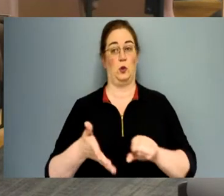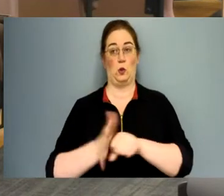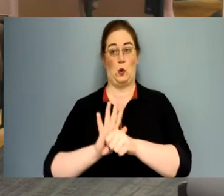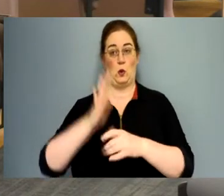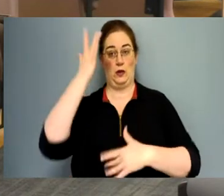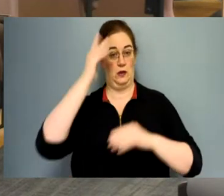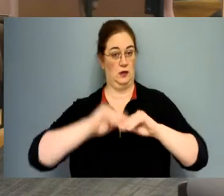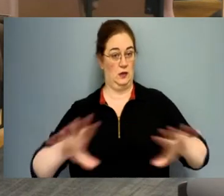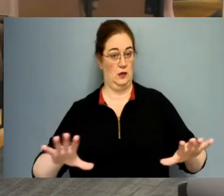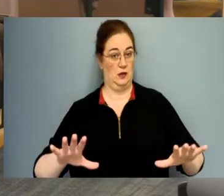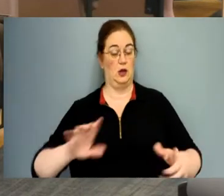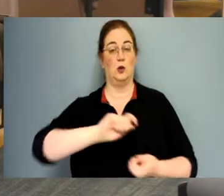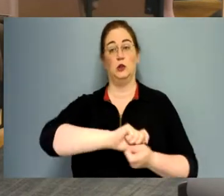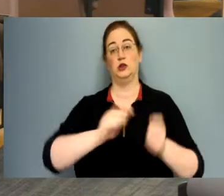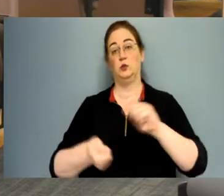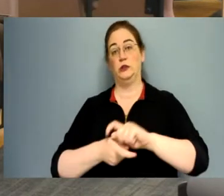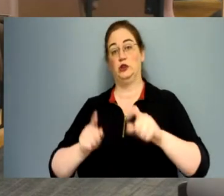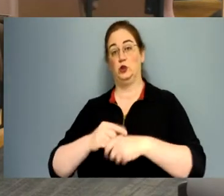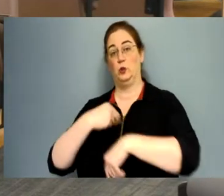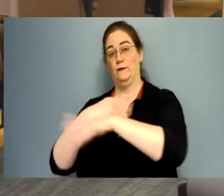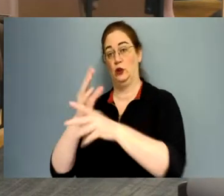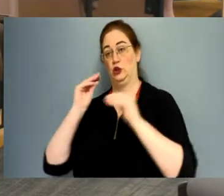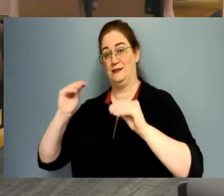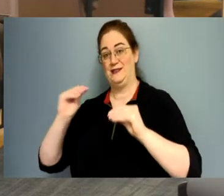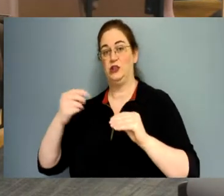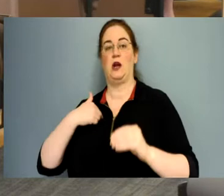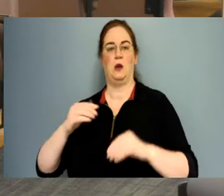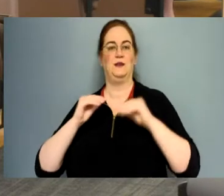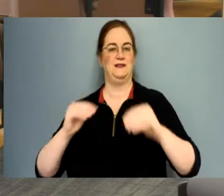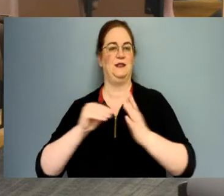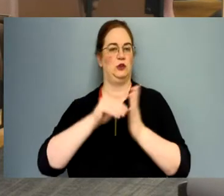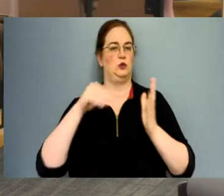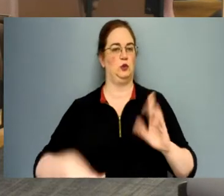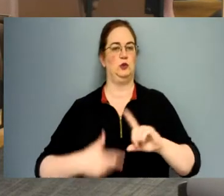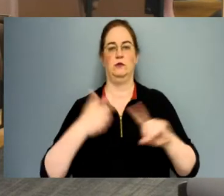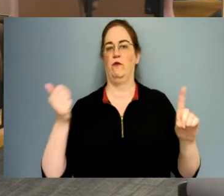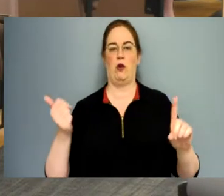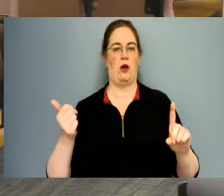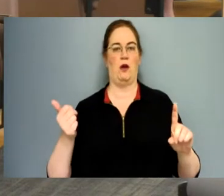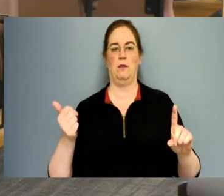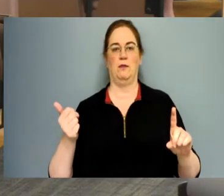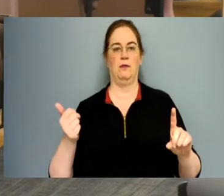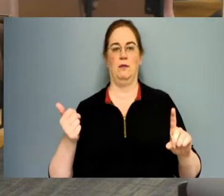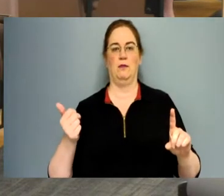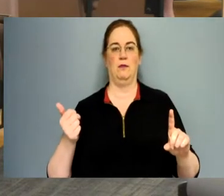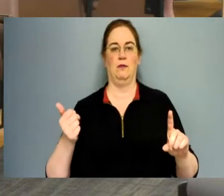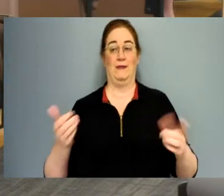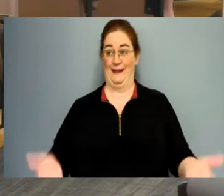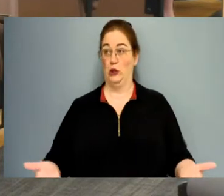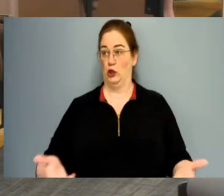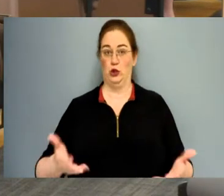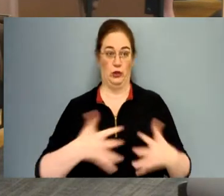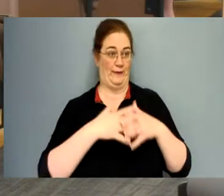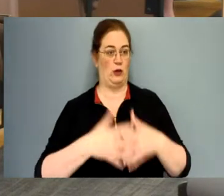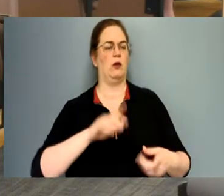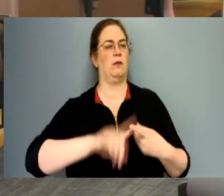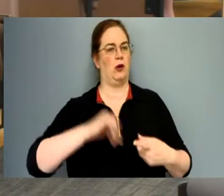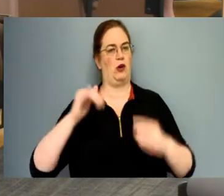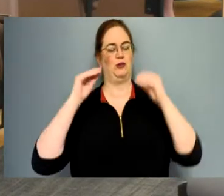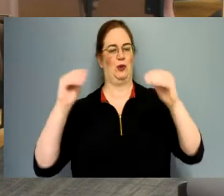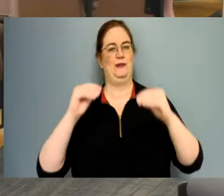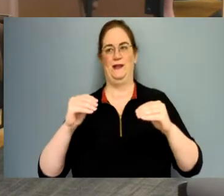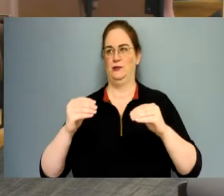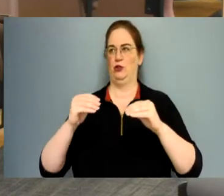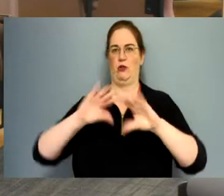pandemic, when we switched to virtual teaching, I was teaching students from here in America, but also all over